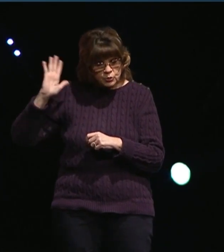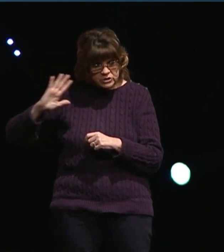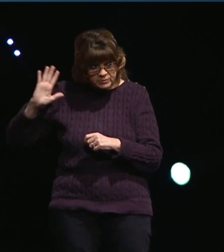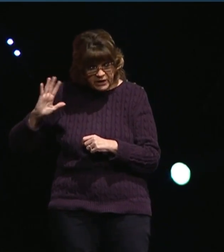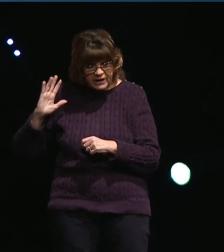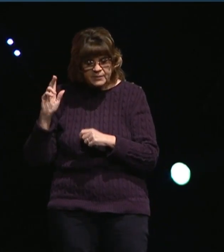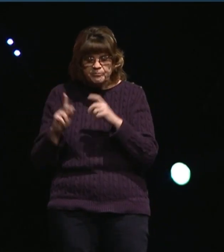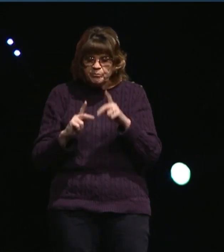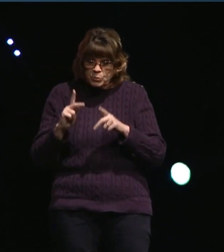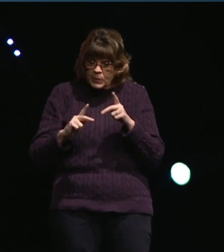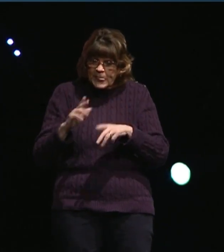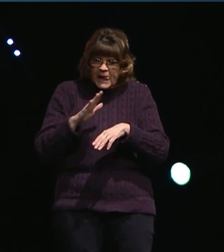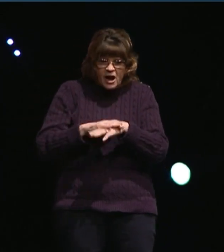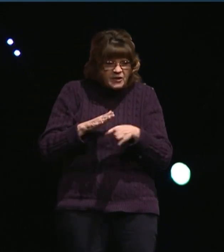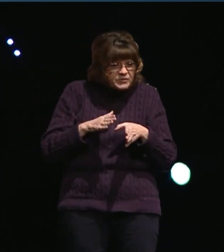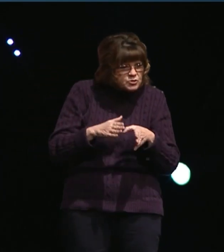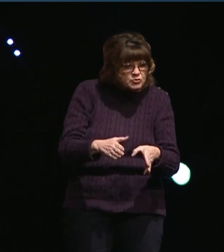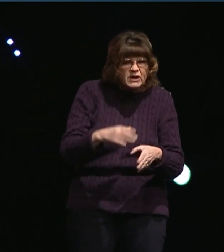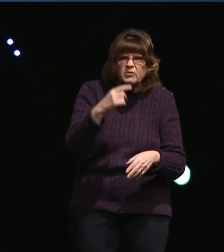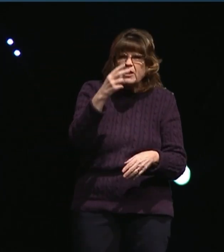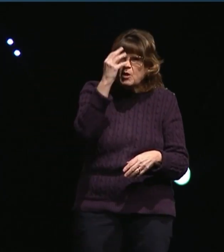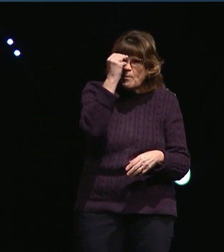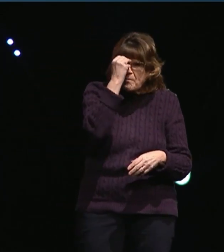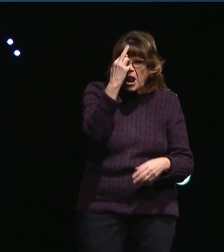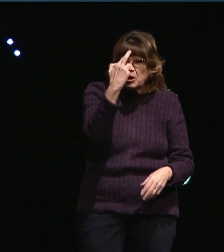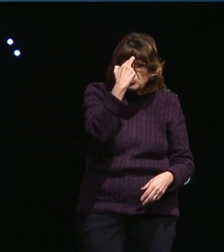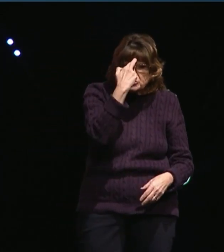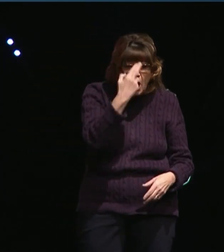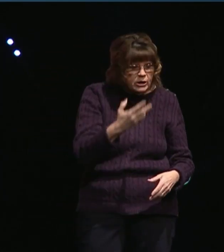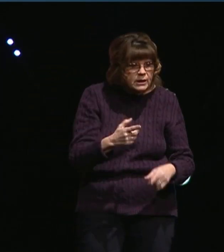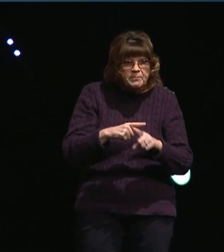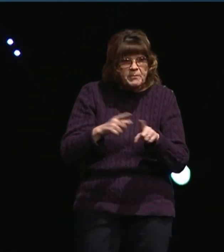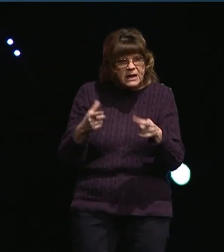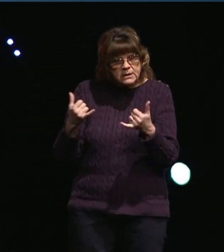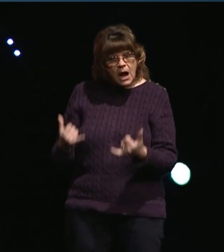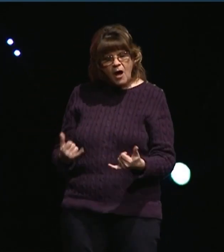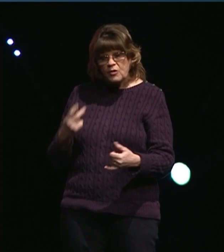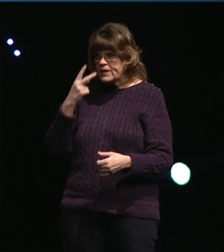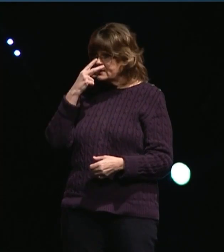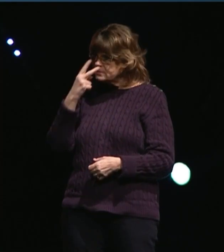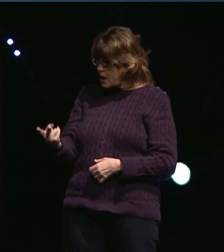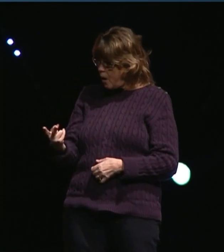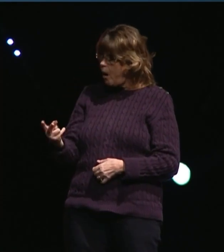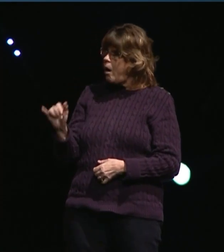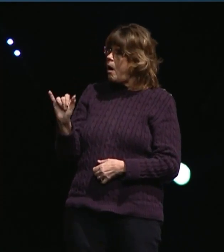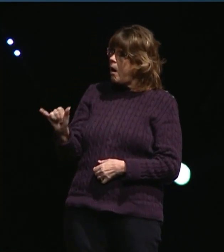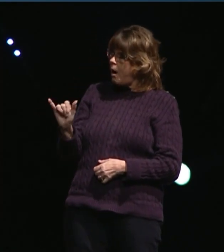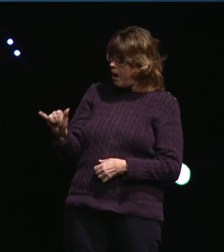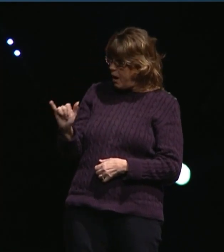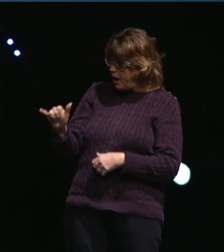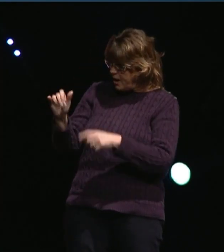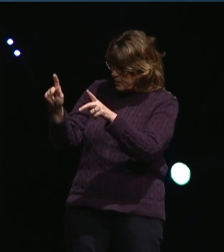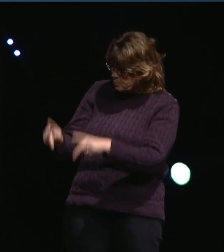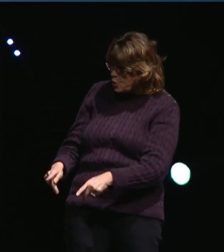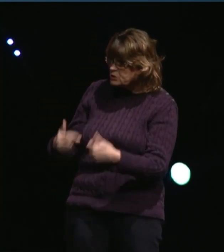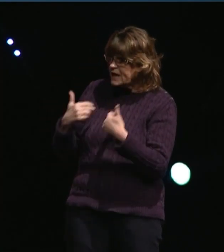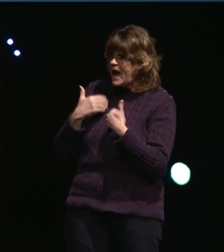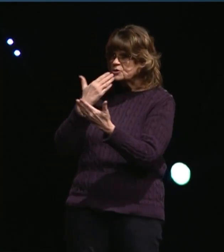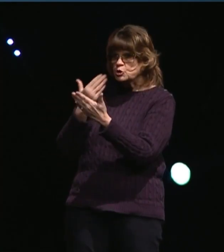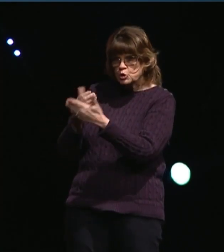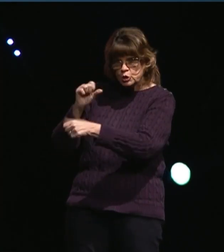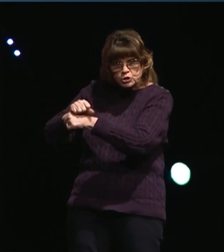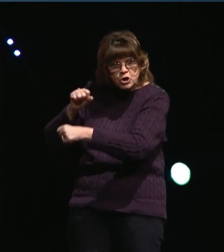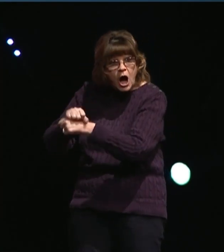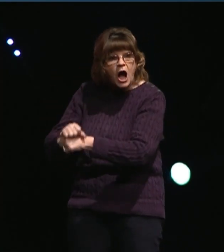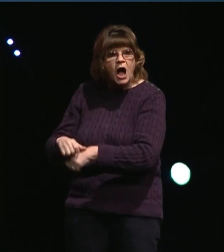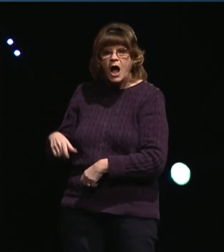would meet these people on the street and think they're mentally retarded. Now they see them and just think, well, there's a person who's got a good job or there's a person